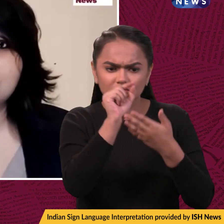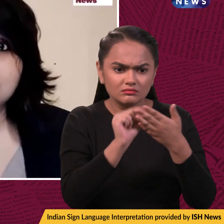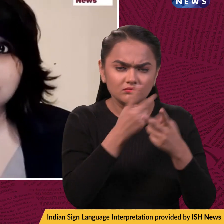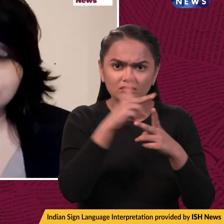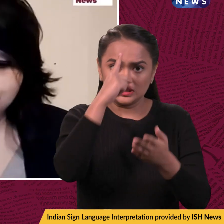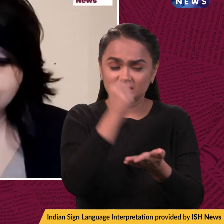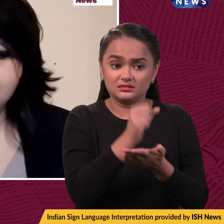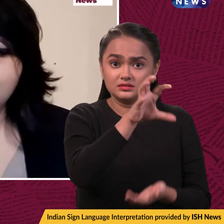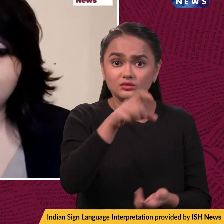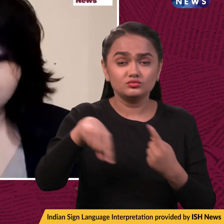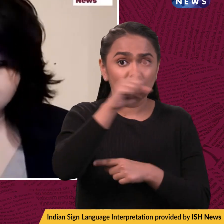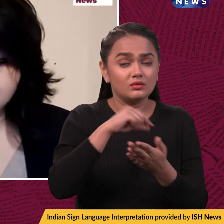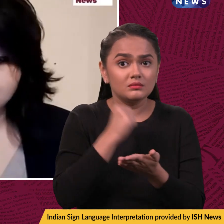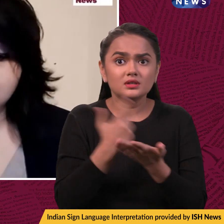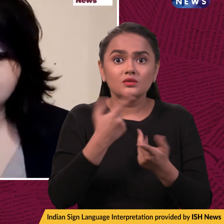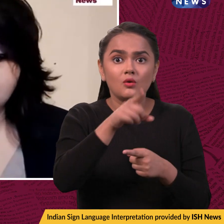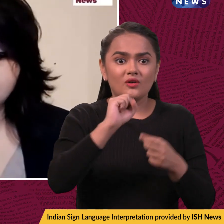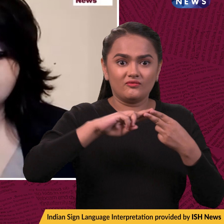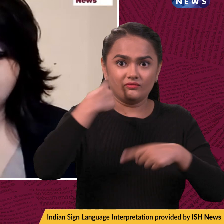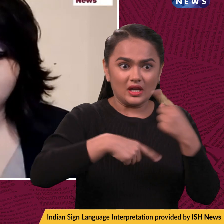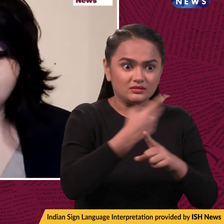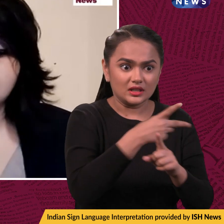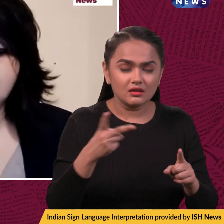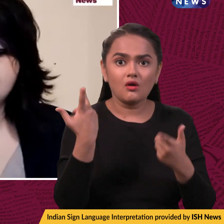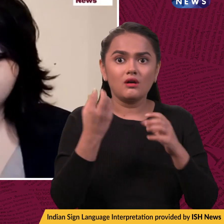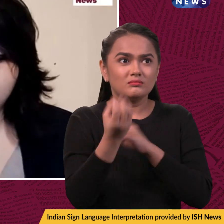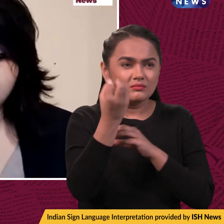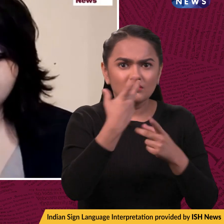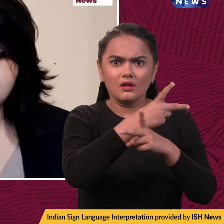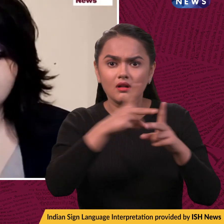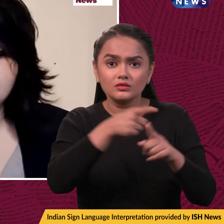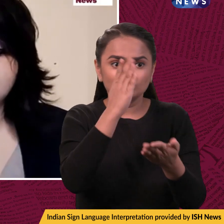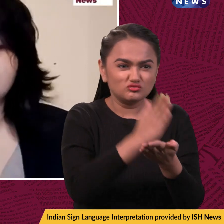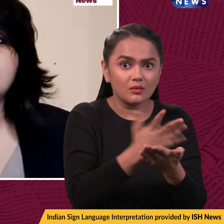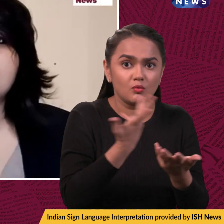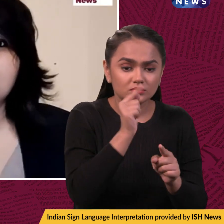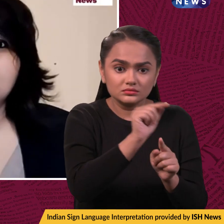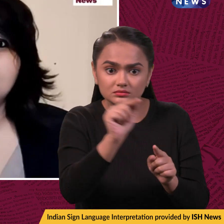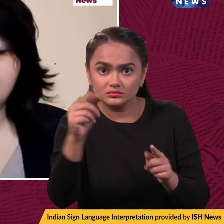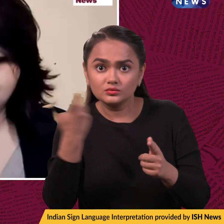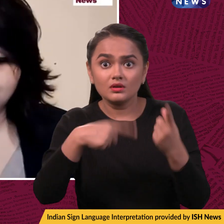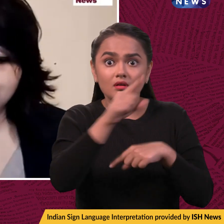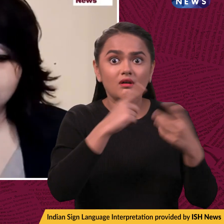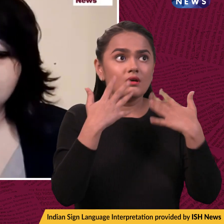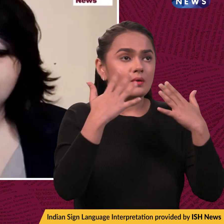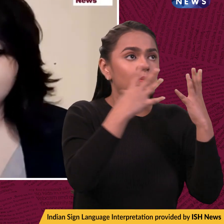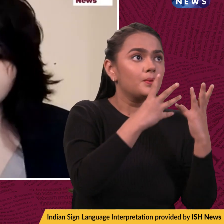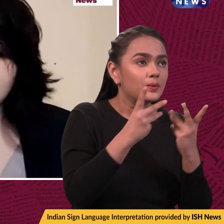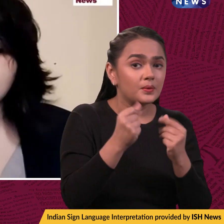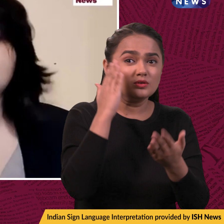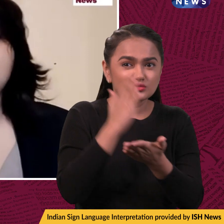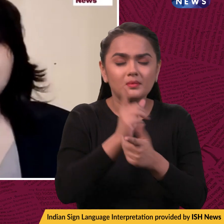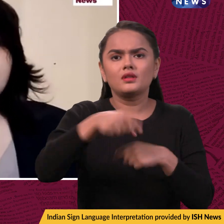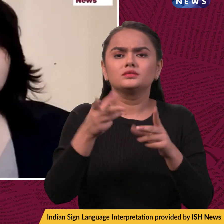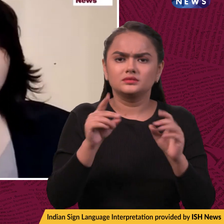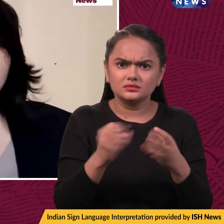states to take a decision on which industries, vehicles, and power plants can be stopped for the time being to curtail Delhi's air pollution. It also